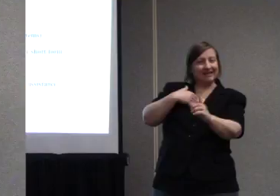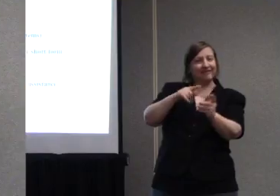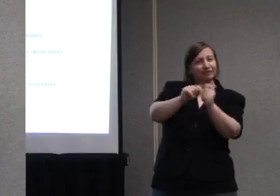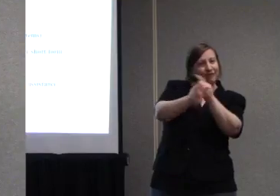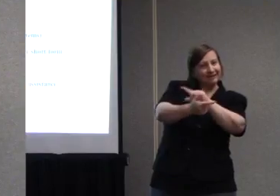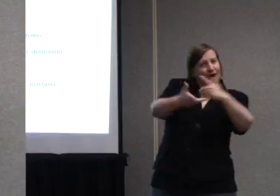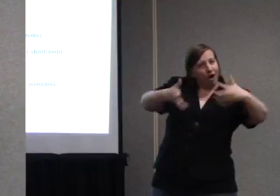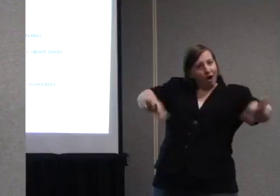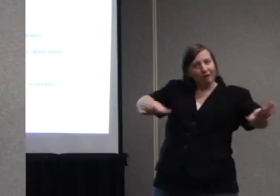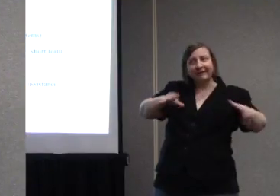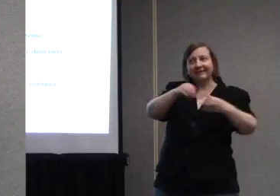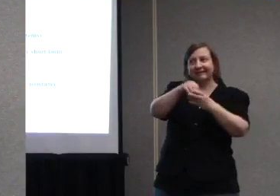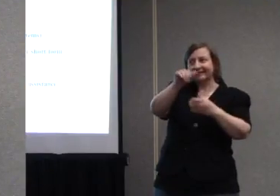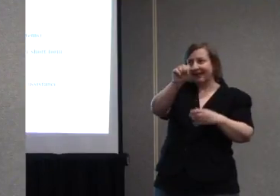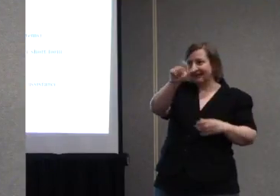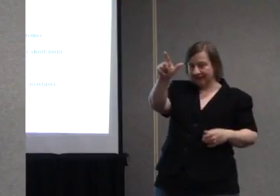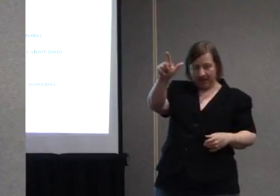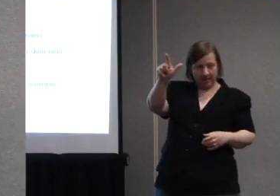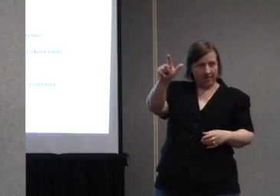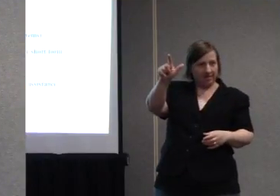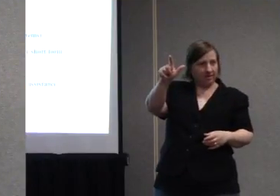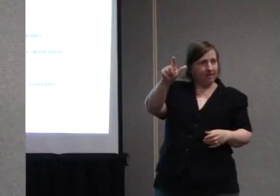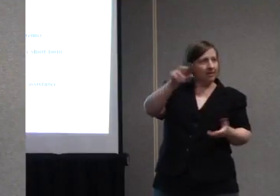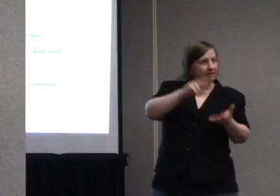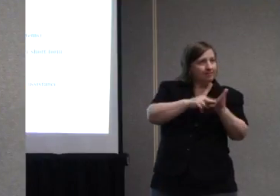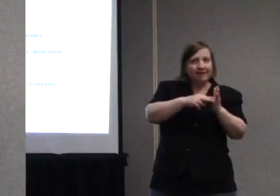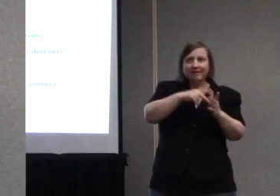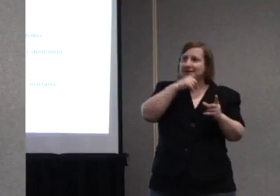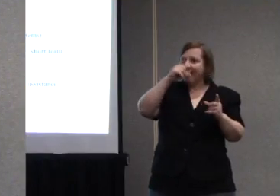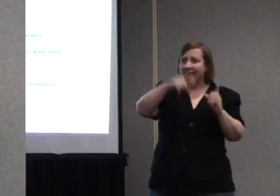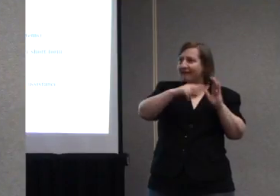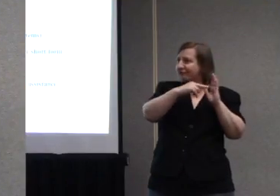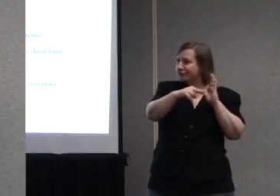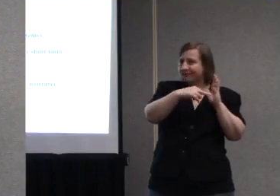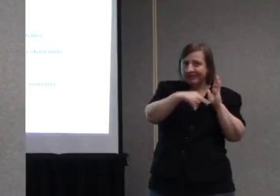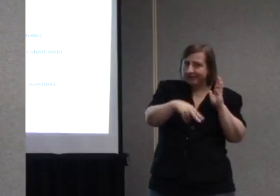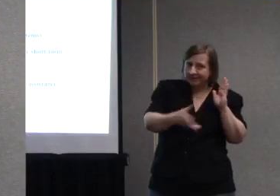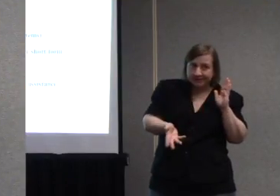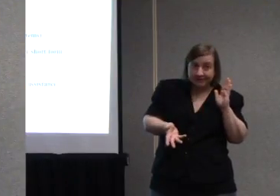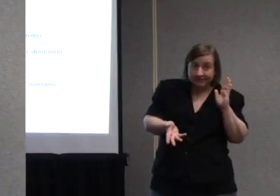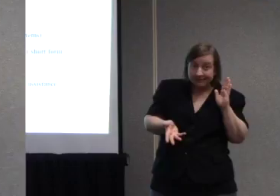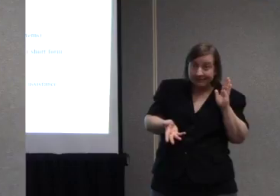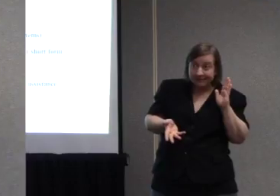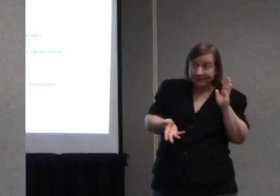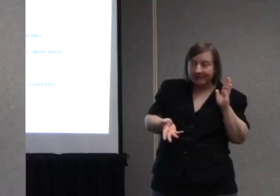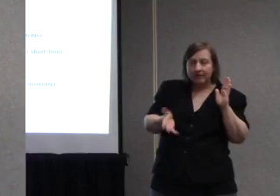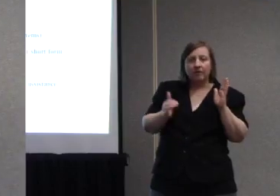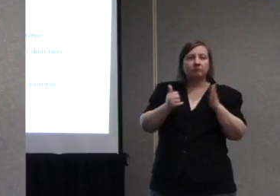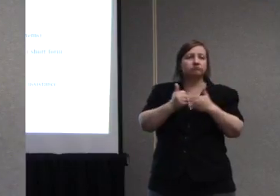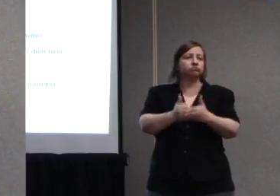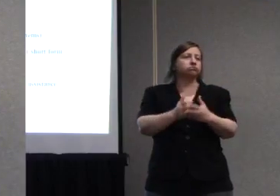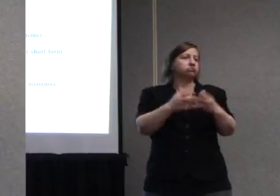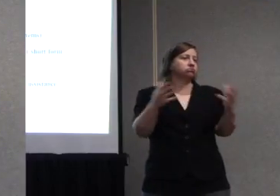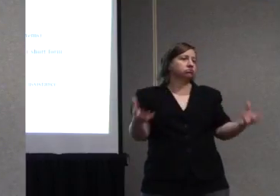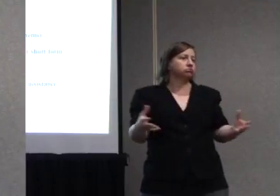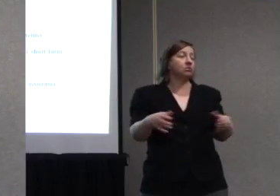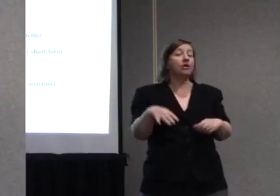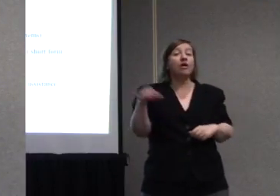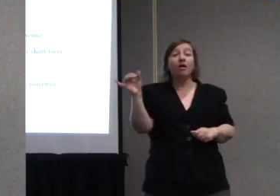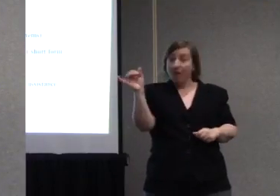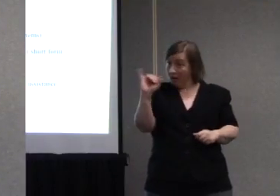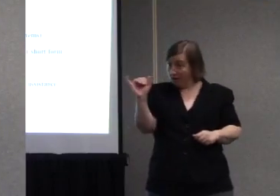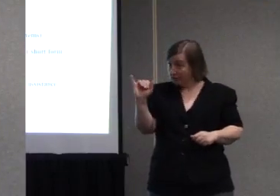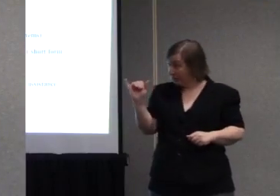around that problem by having it translated into American Sign Language, you've just bypassed the need for reading. So it's